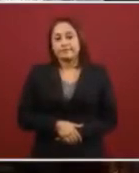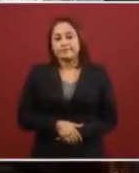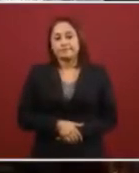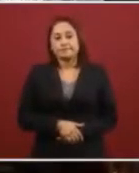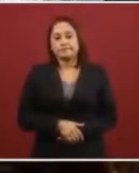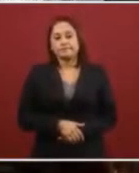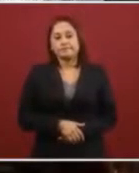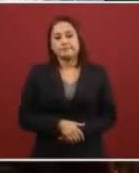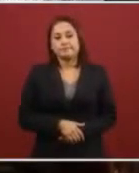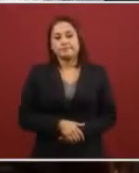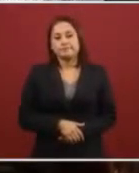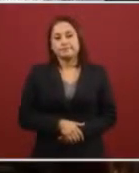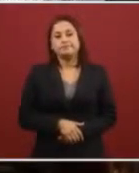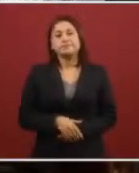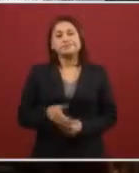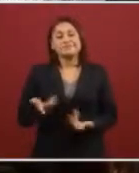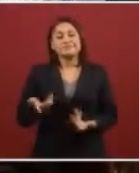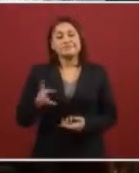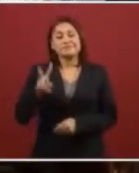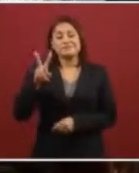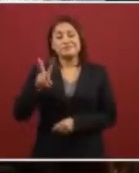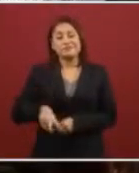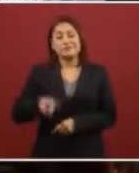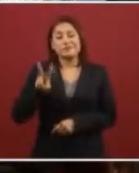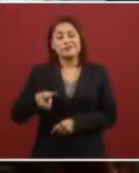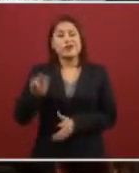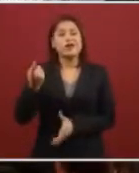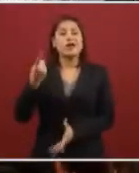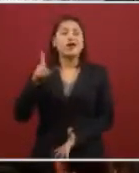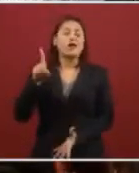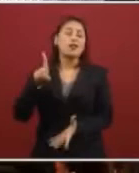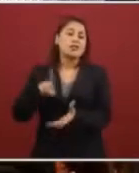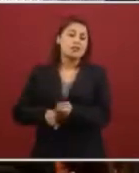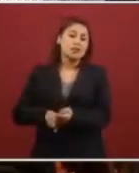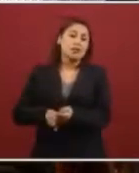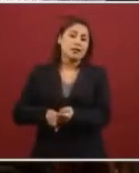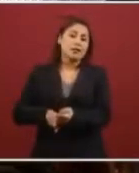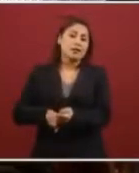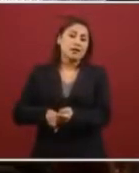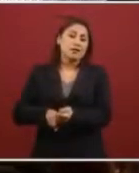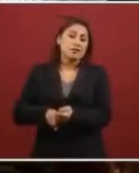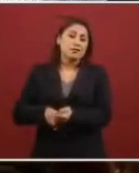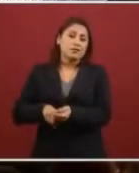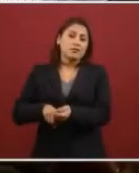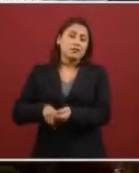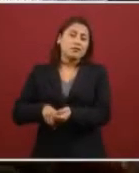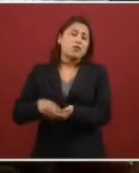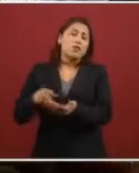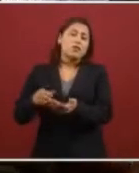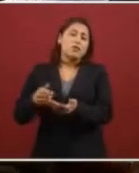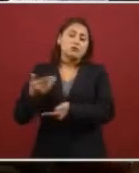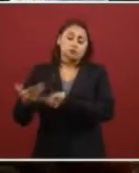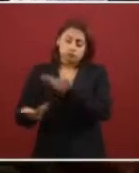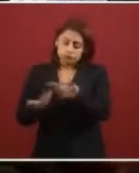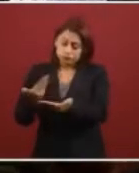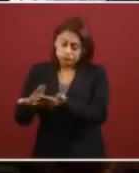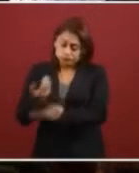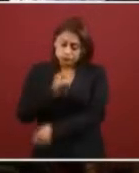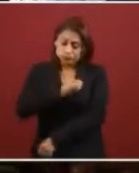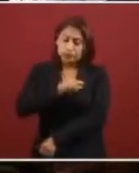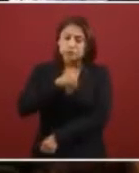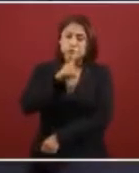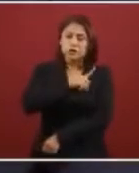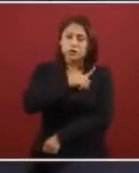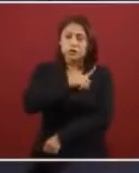es peor el sistema it's worse than the de atención médica than que el sistema the